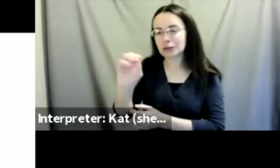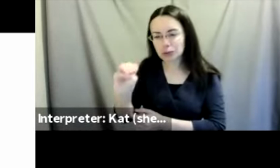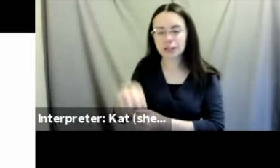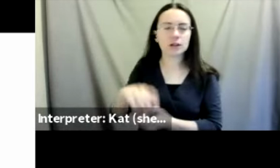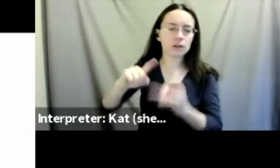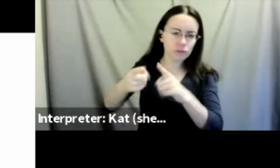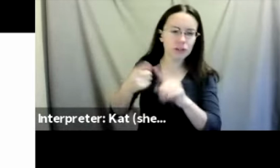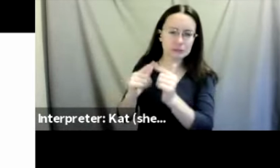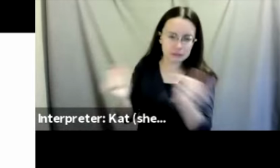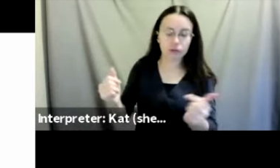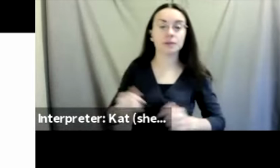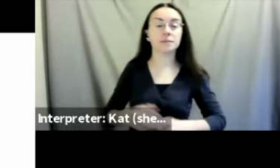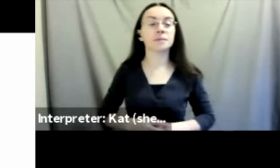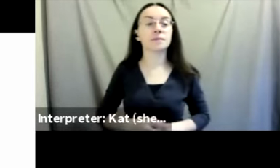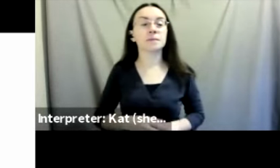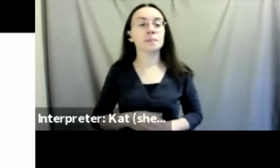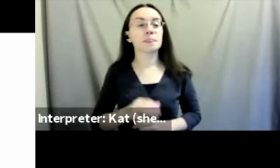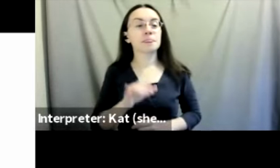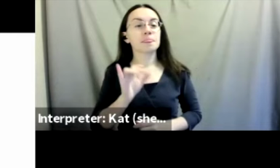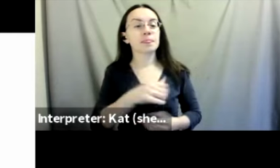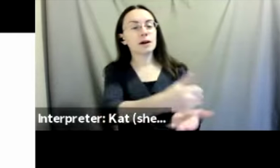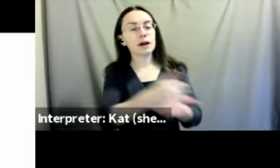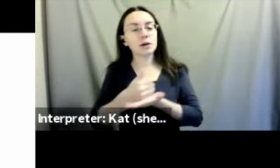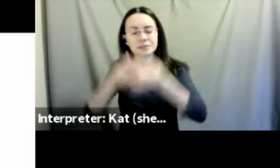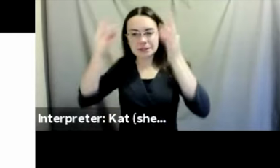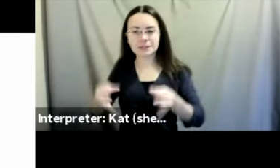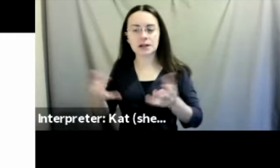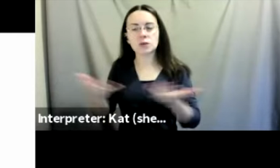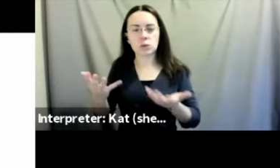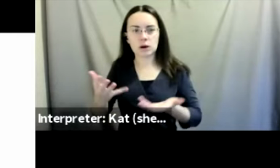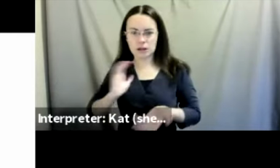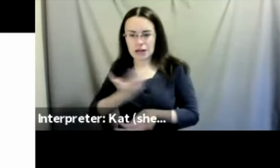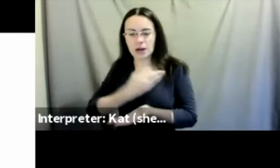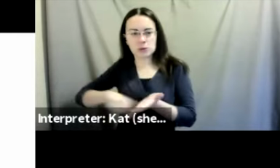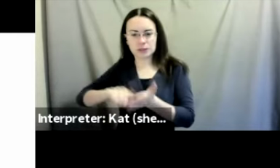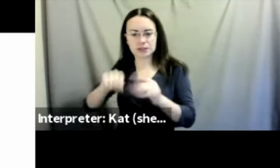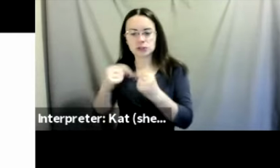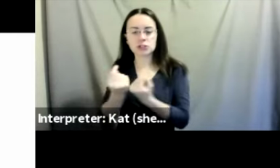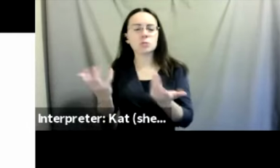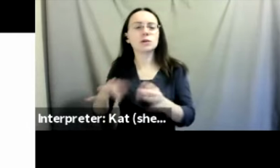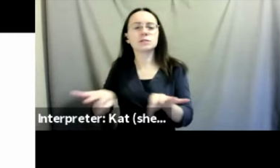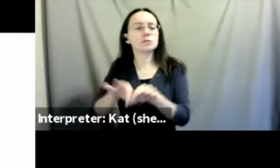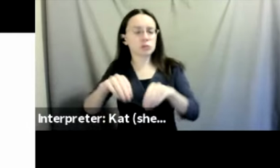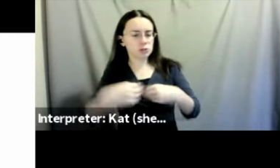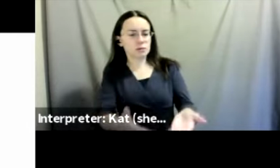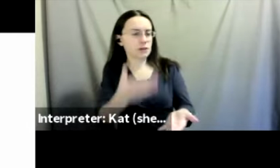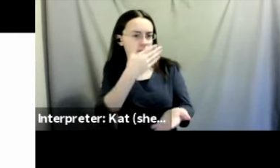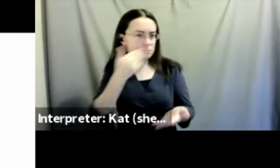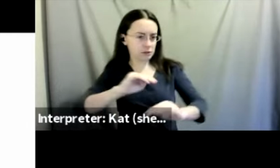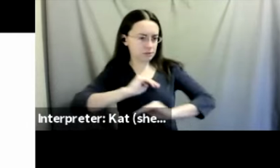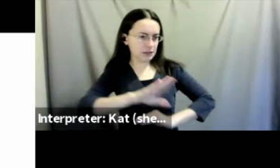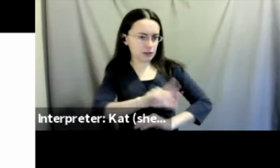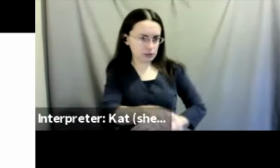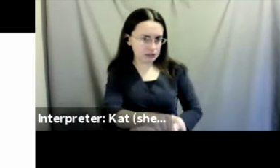helped us to guide on what information we as a research team needed to be providing to better serve the community.